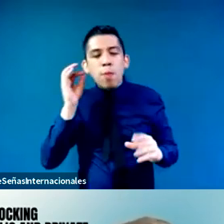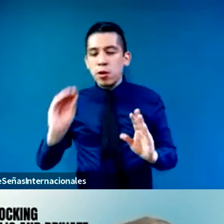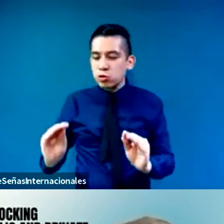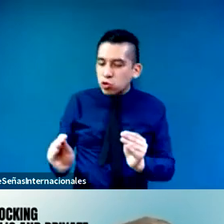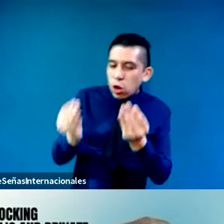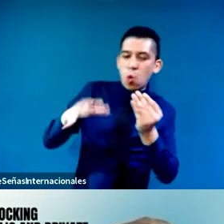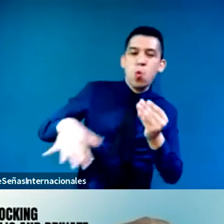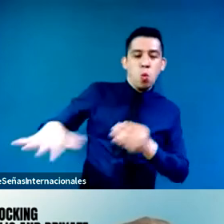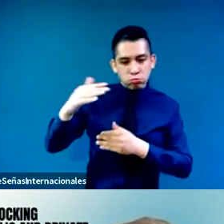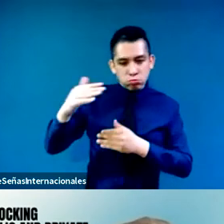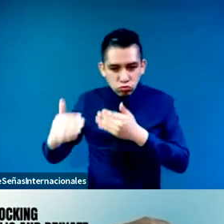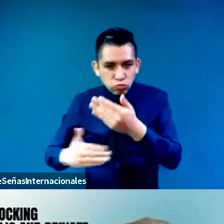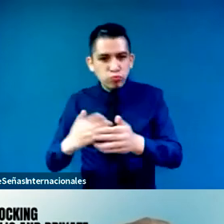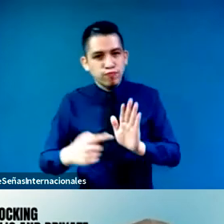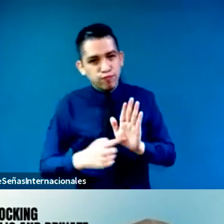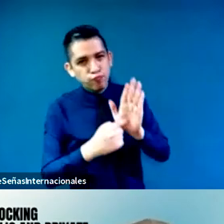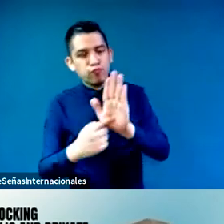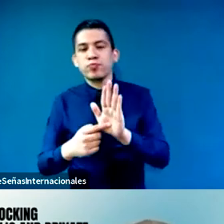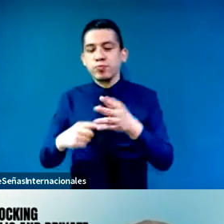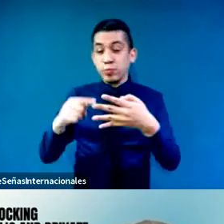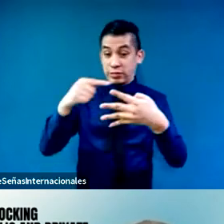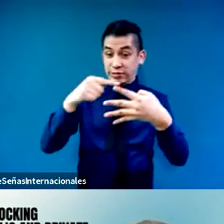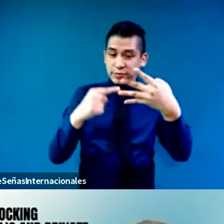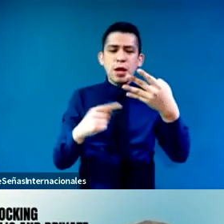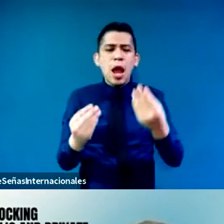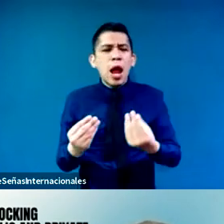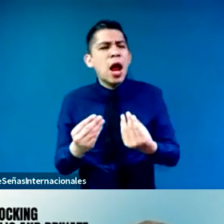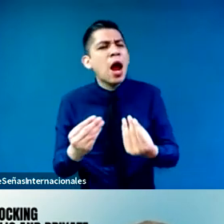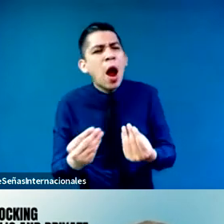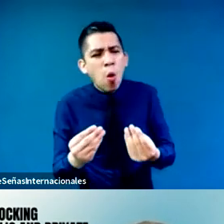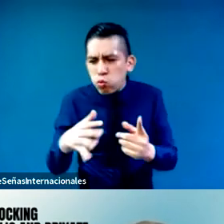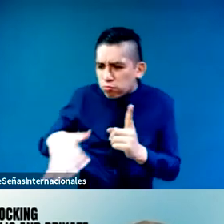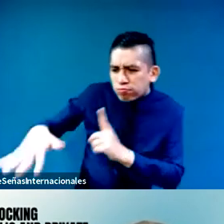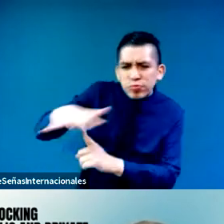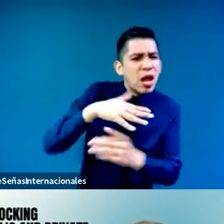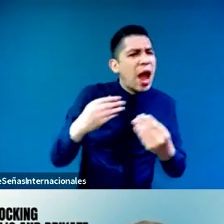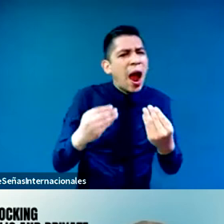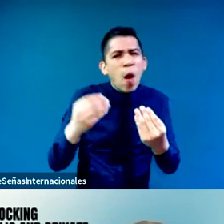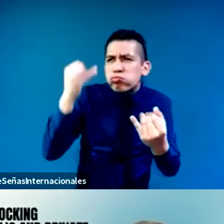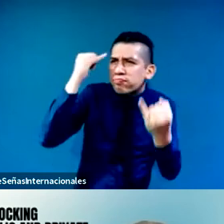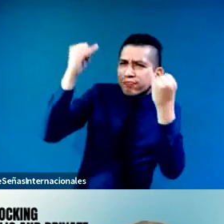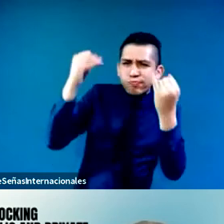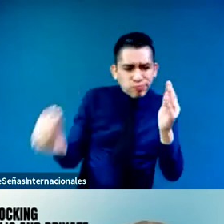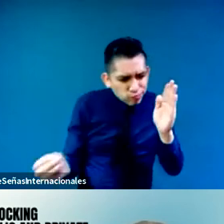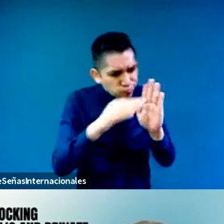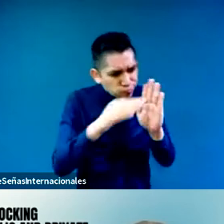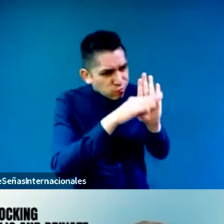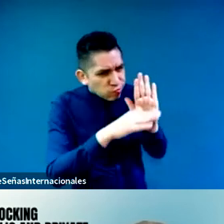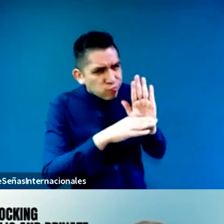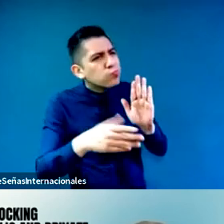that means that we are very happy to hear that you have ideas, and we invite you to join the